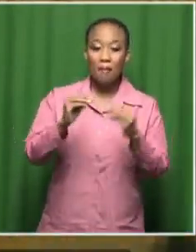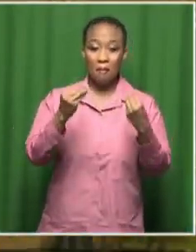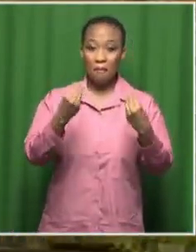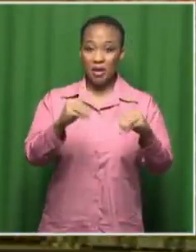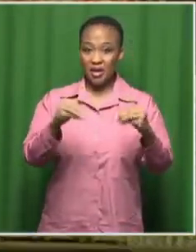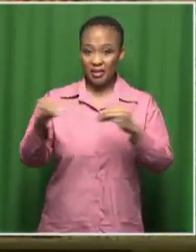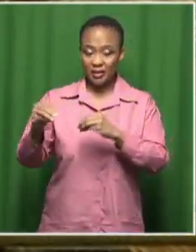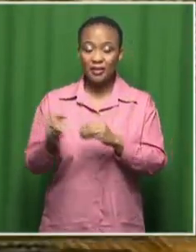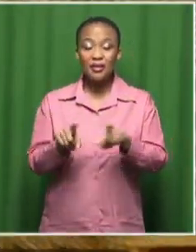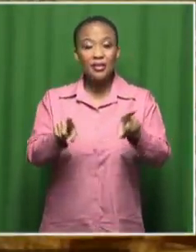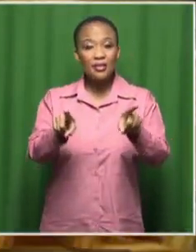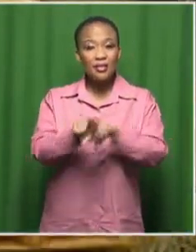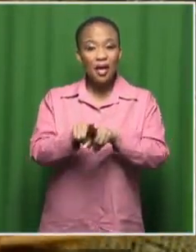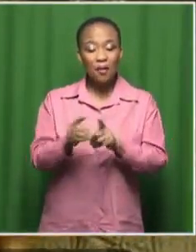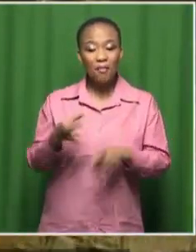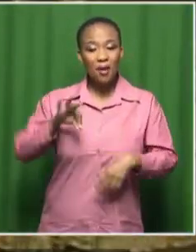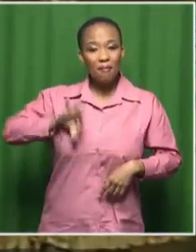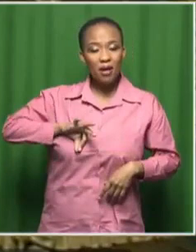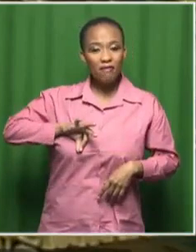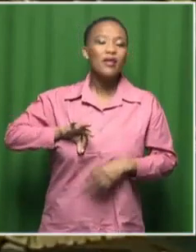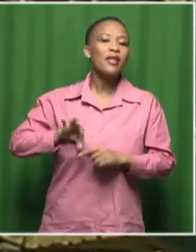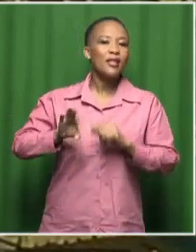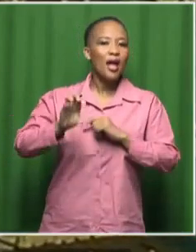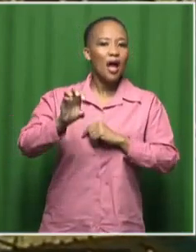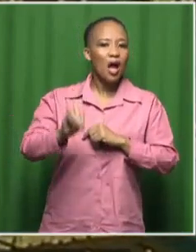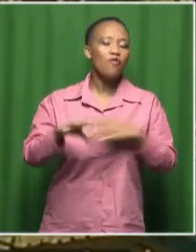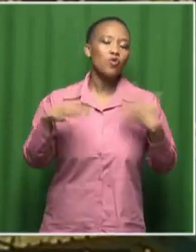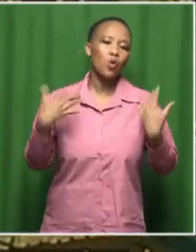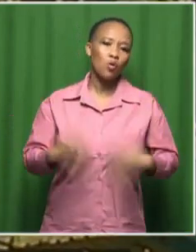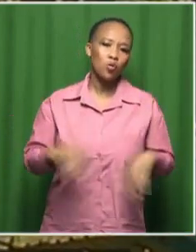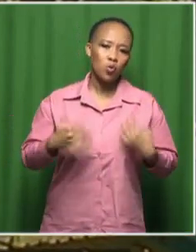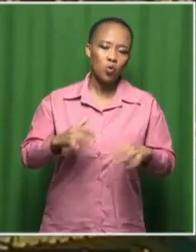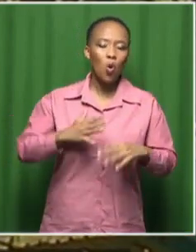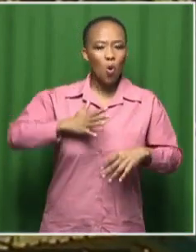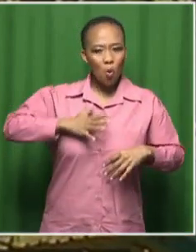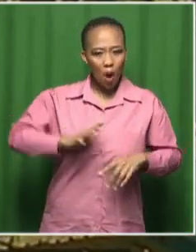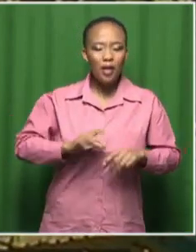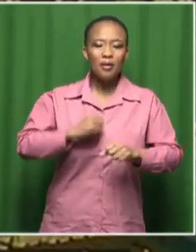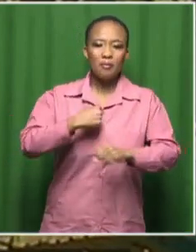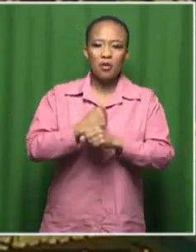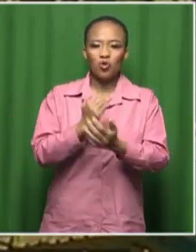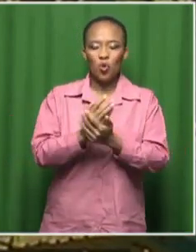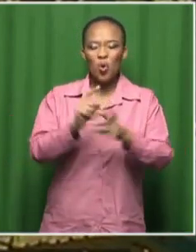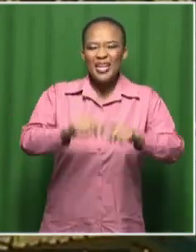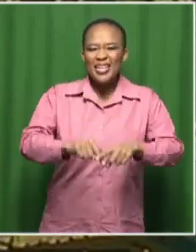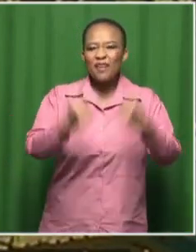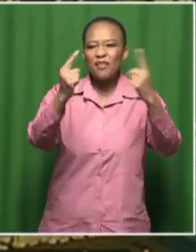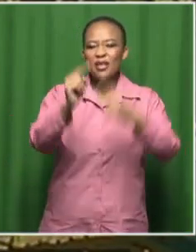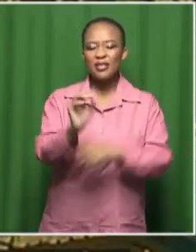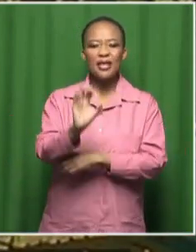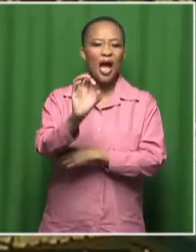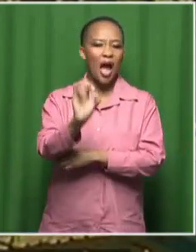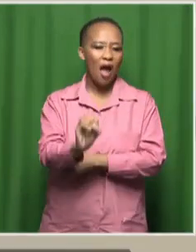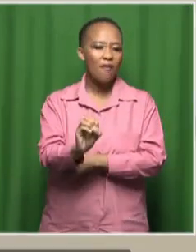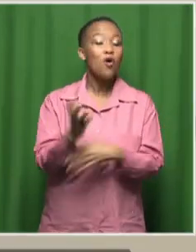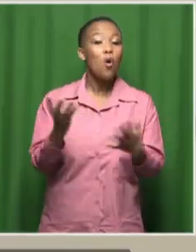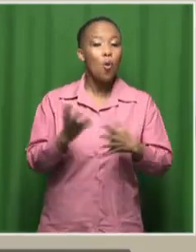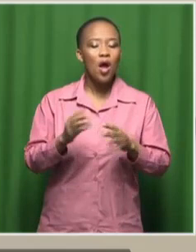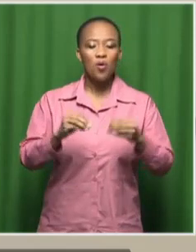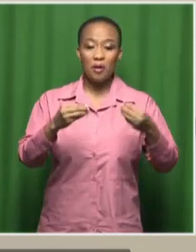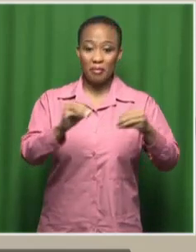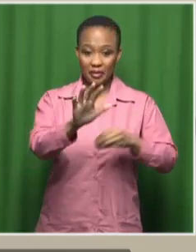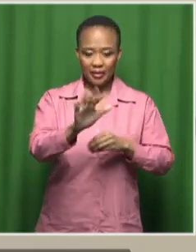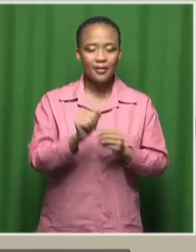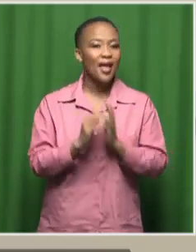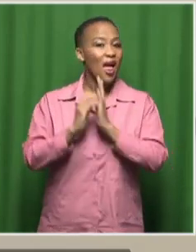it's a benefit that could make a significant difference to a business's bottom line. If you were to take, for example, a grain farmer